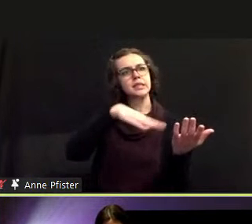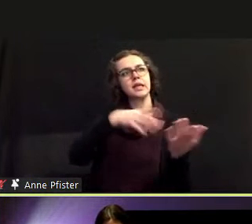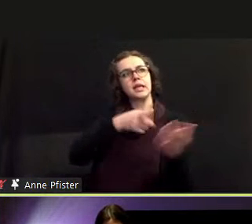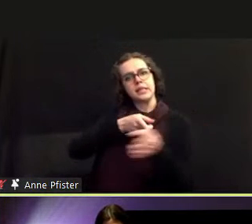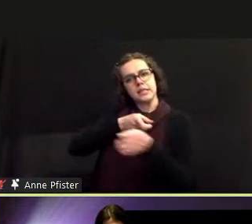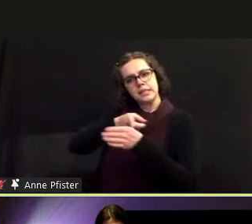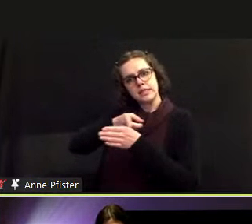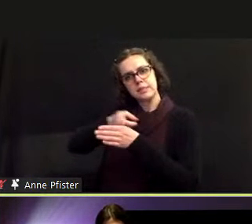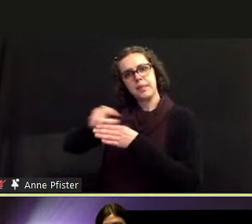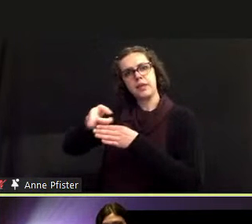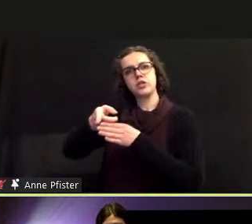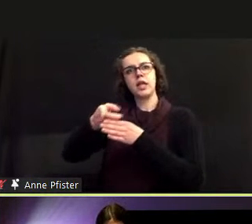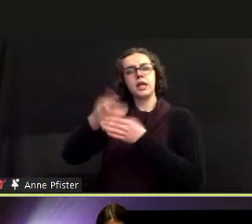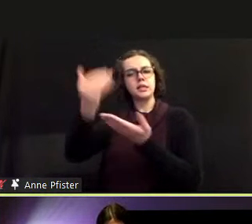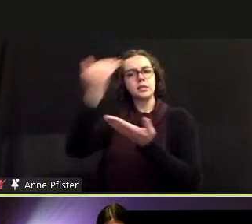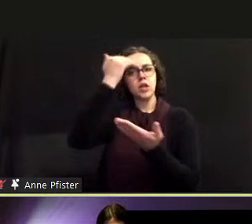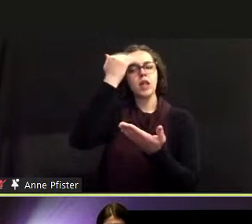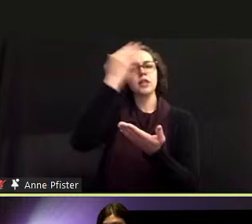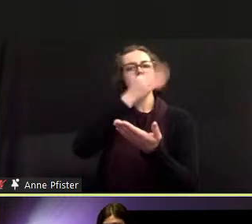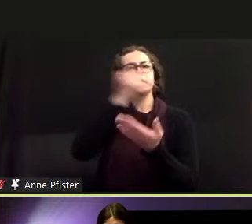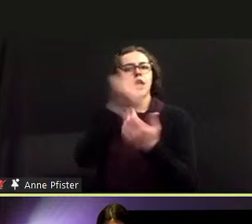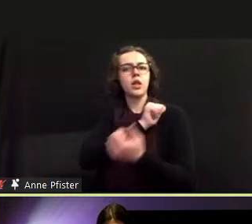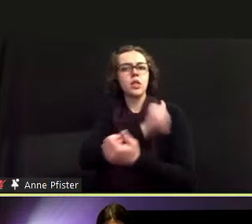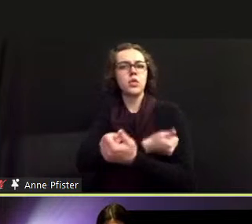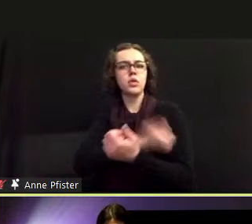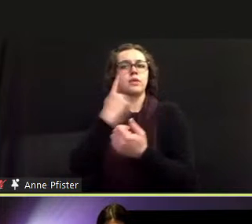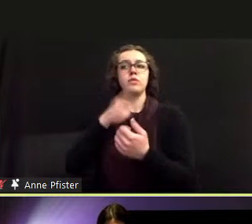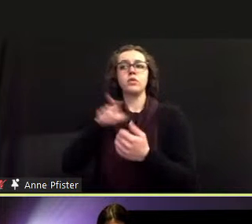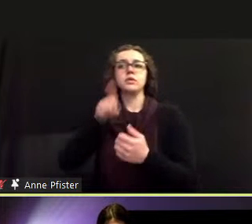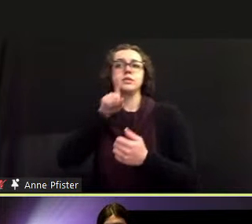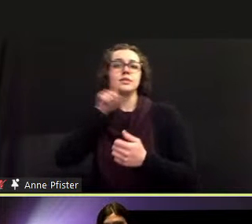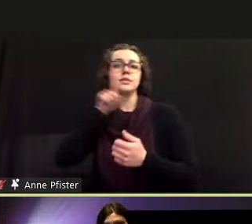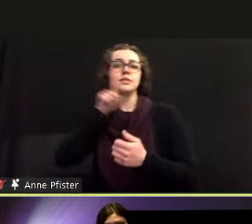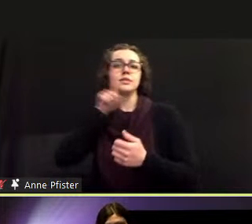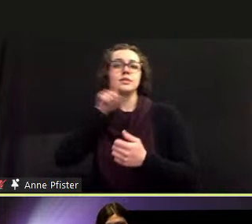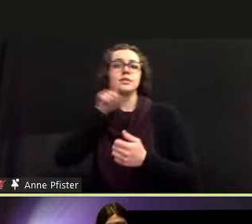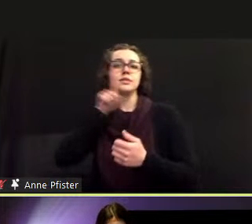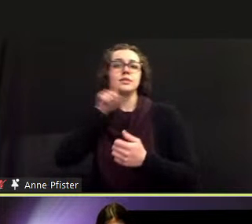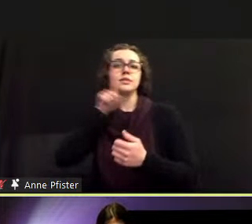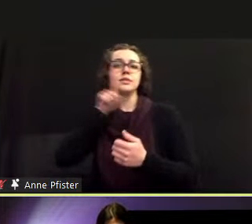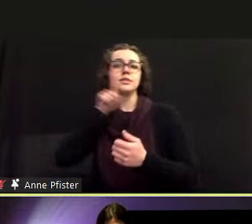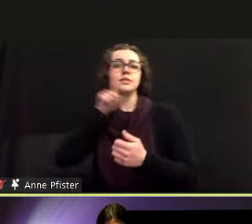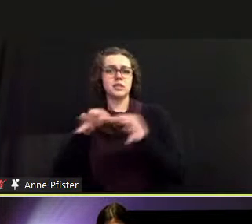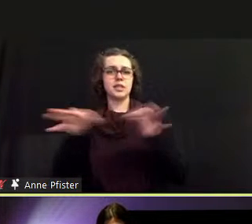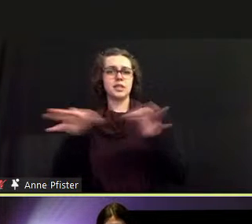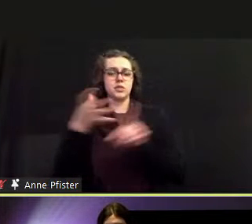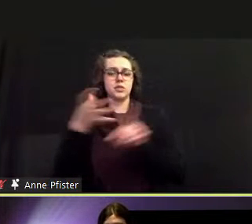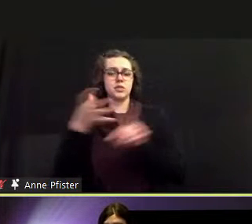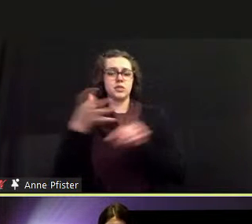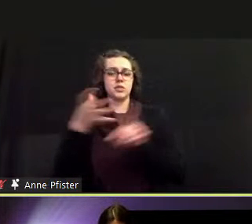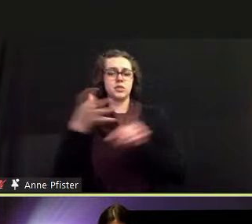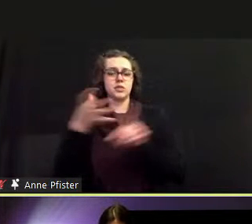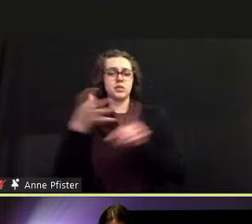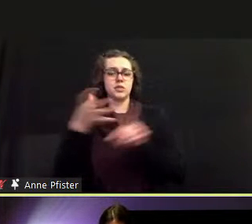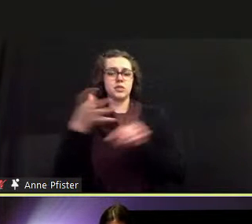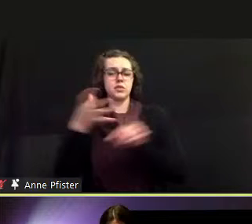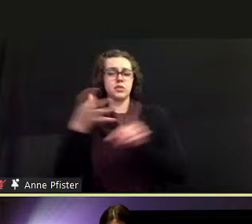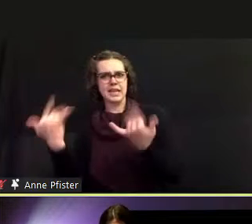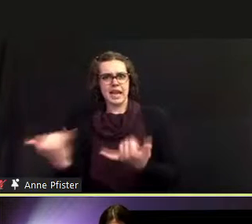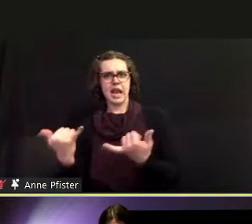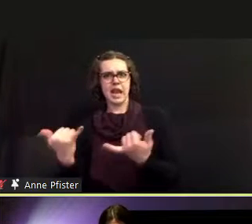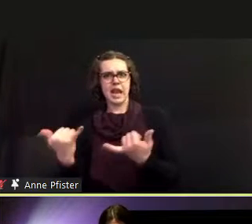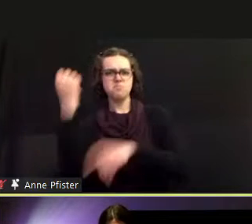specialized knowledge and authority of deaf people who've experienced language deprivation and who advocate for sign language use. The Society of